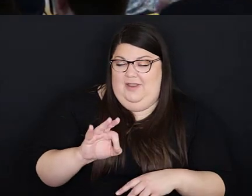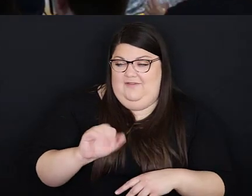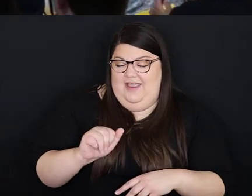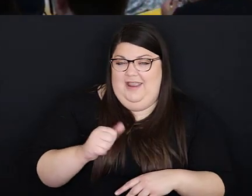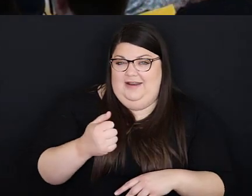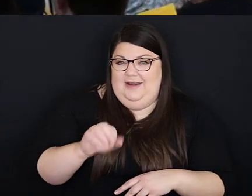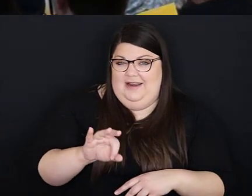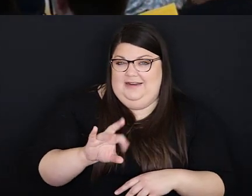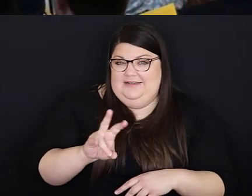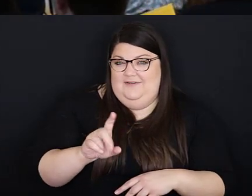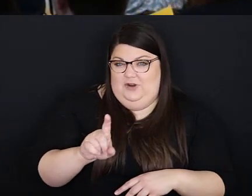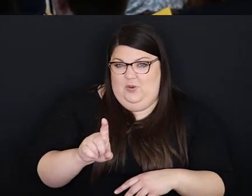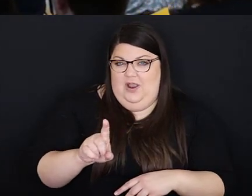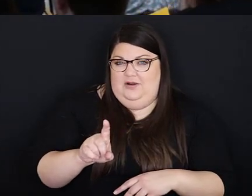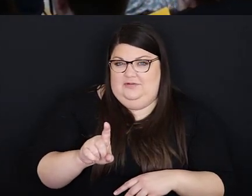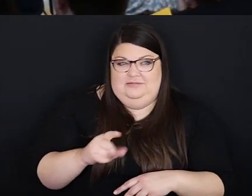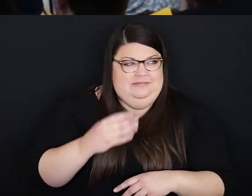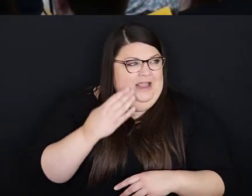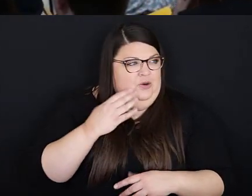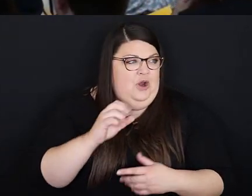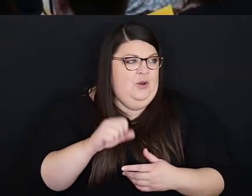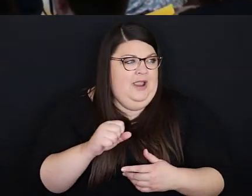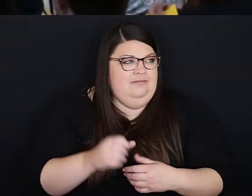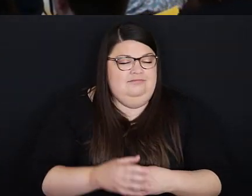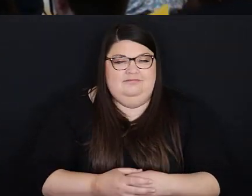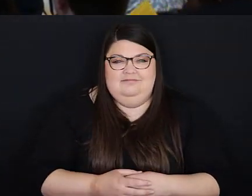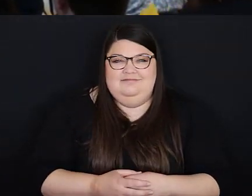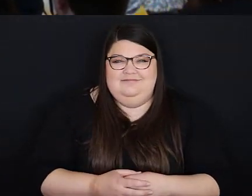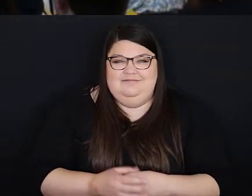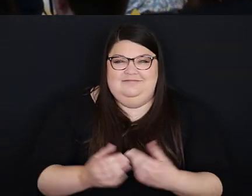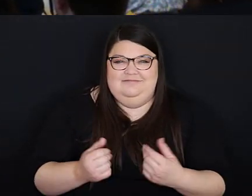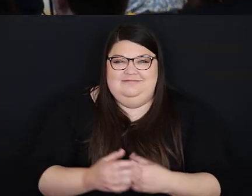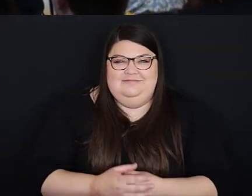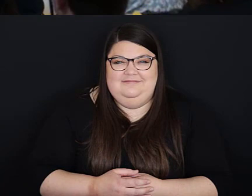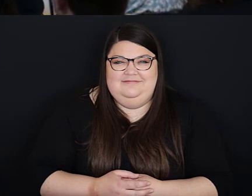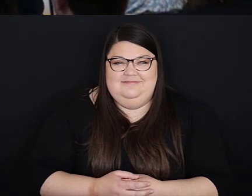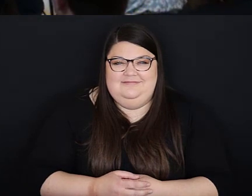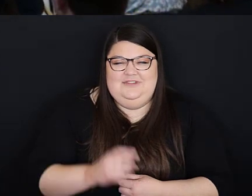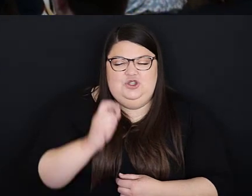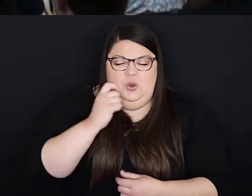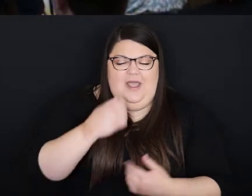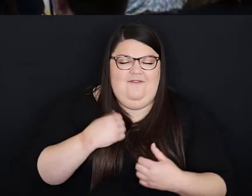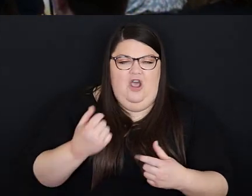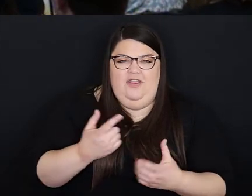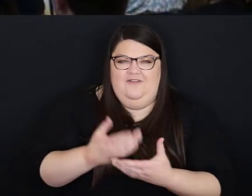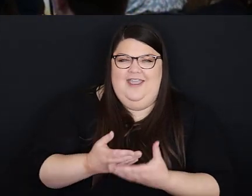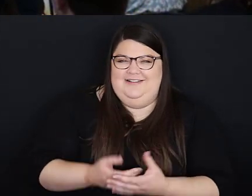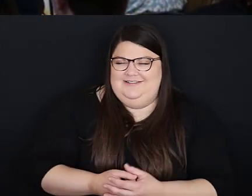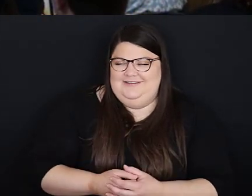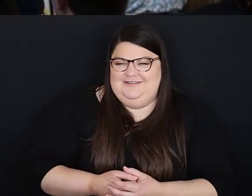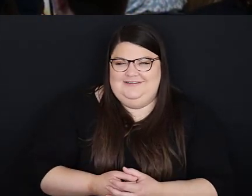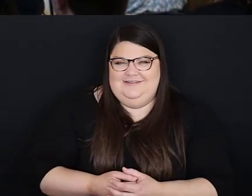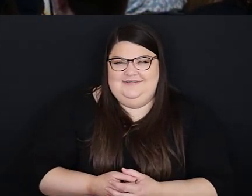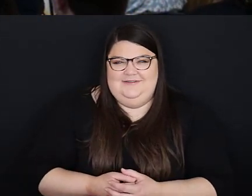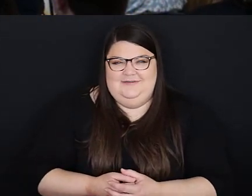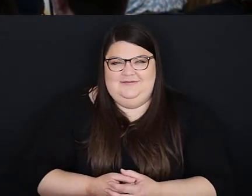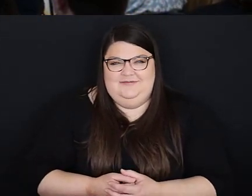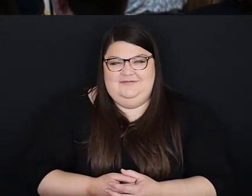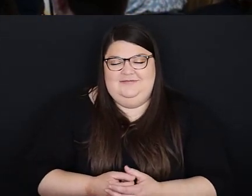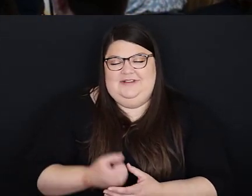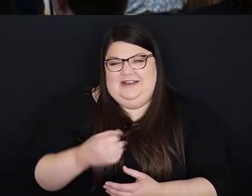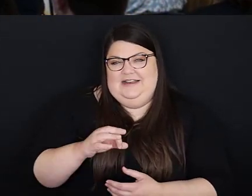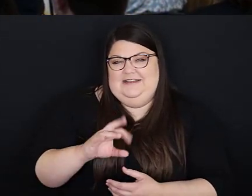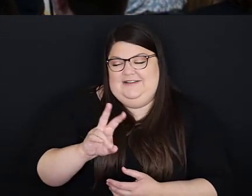in 1971. I don't know, yeah. Yeah, yeah. School, I got all the facts.